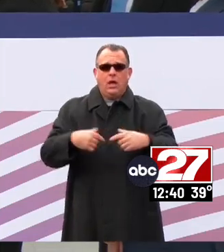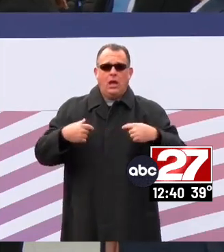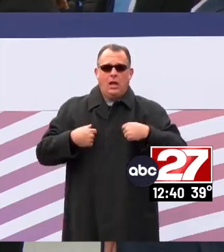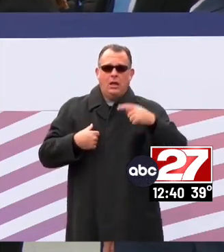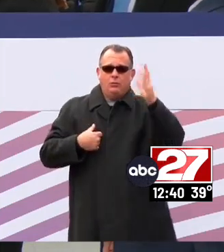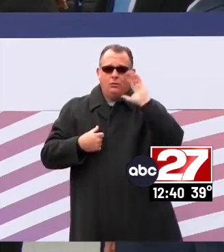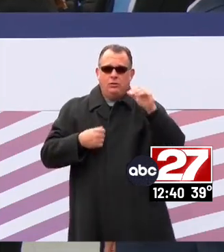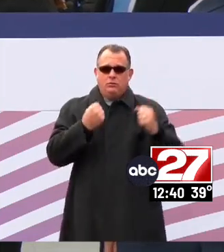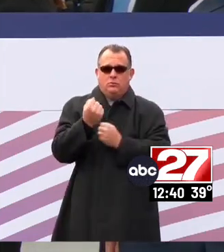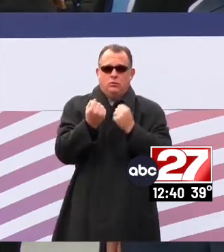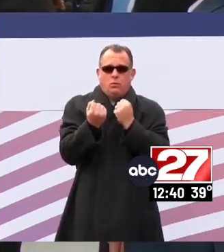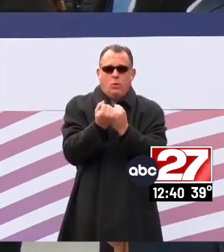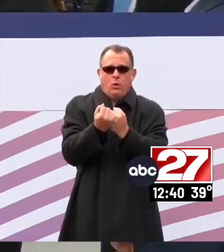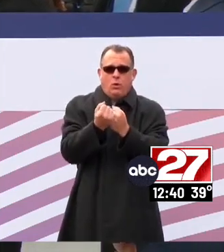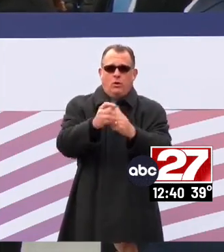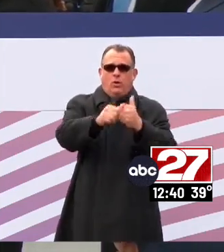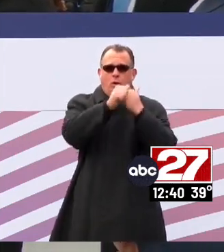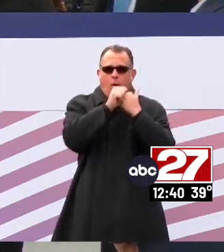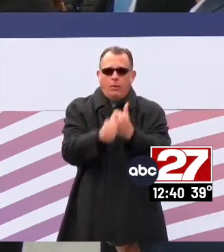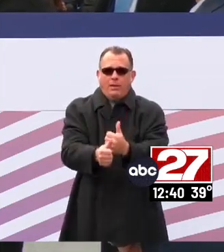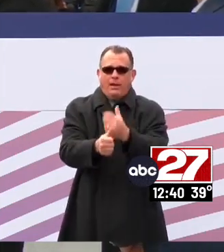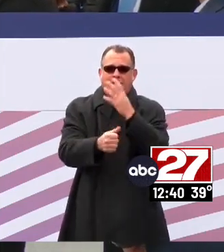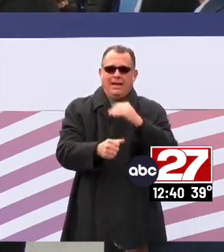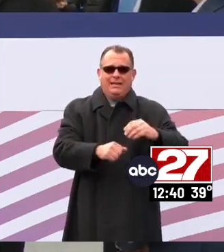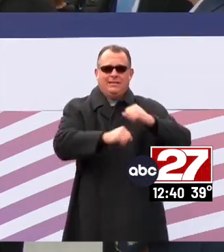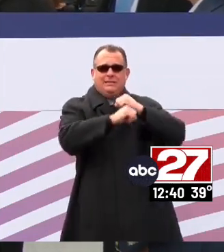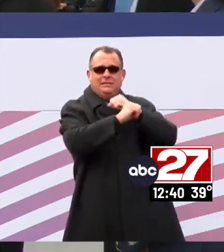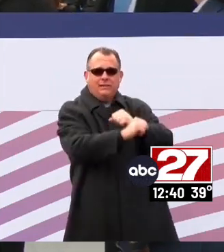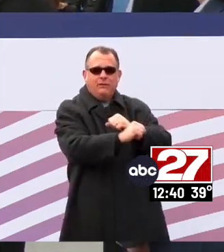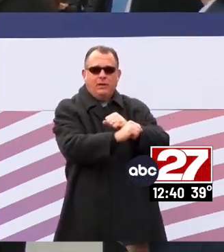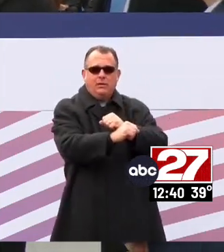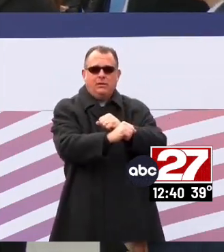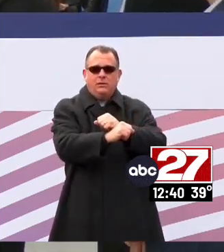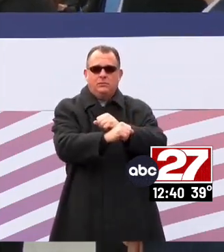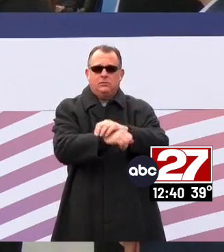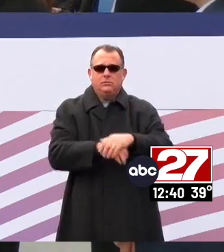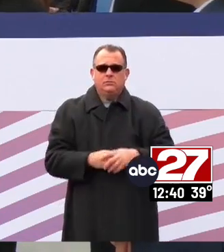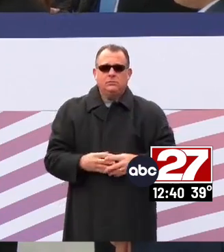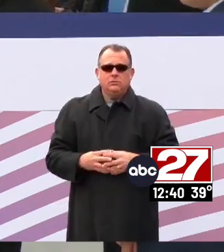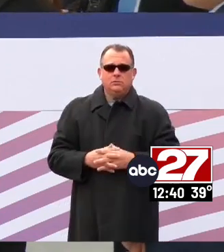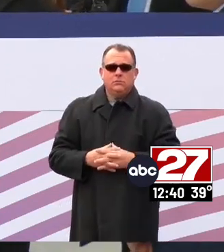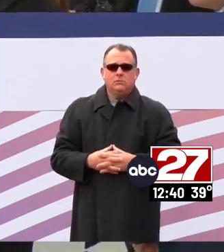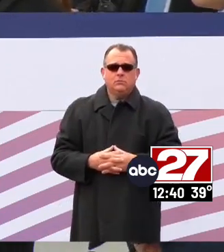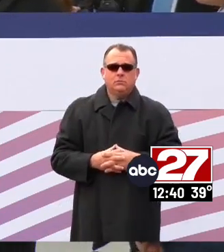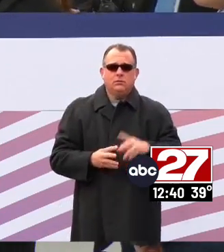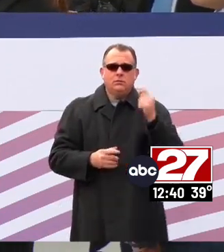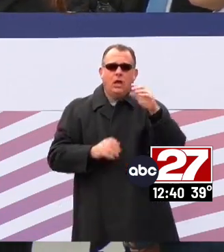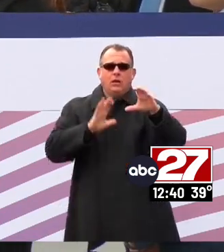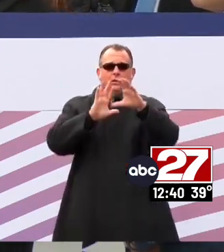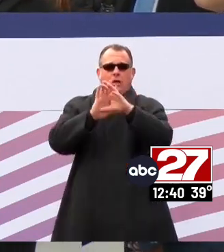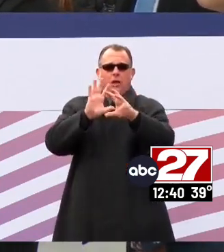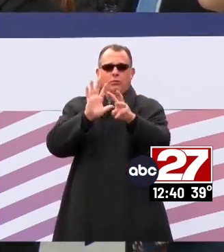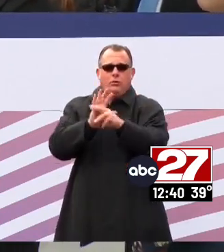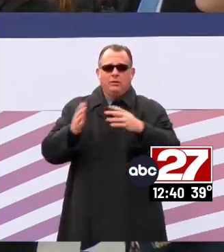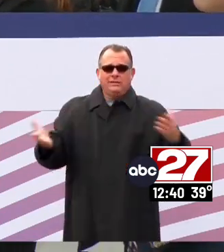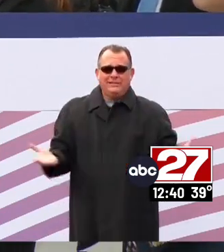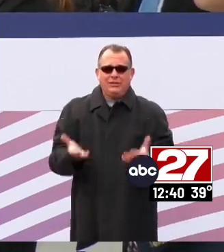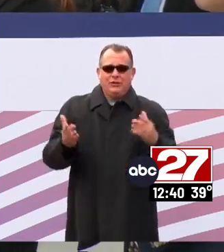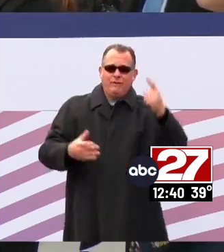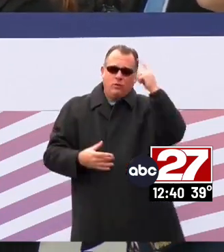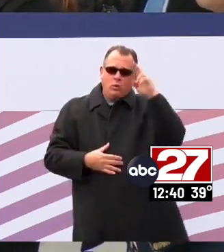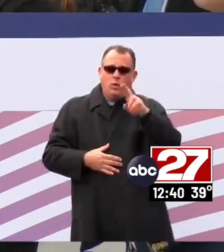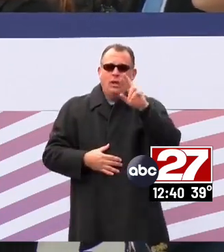support, obey, and defend. That I will support, obey, and defend. The Constitution of the United States.